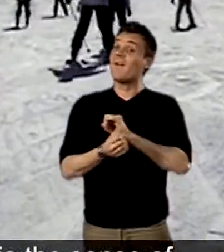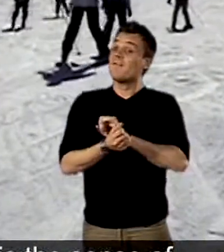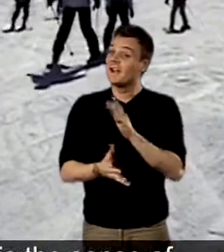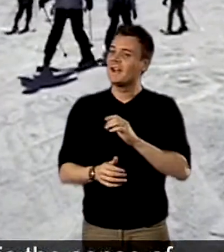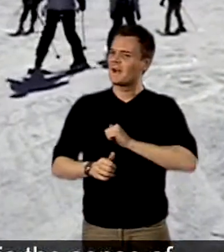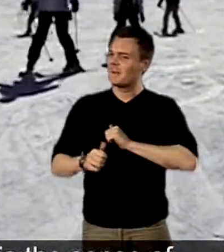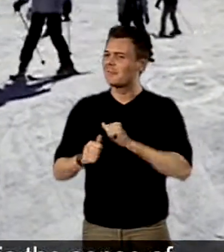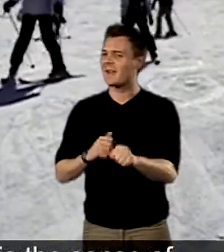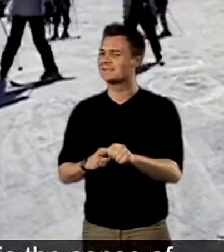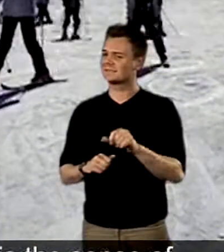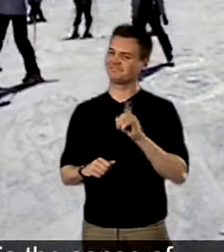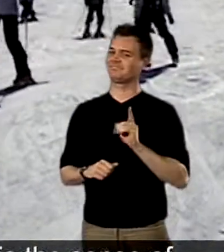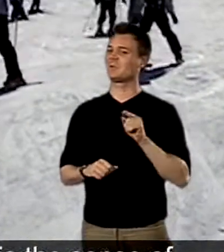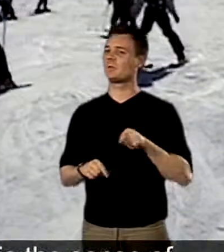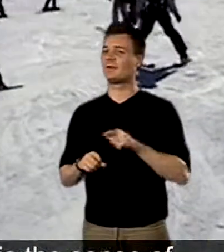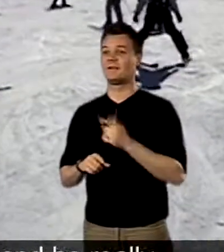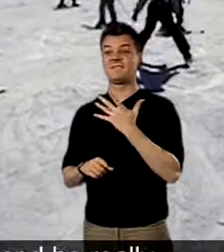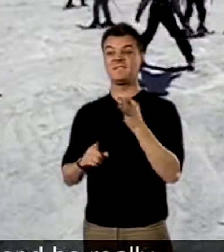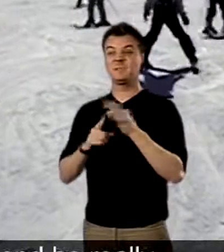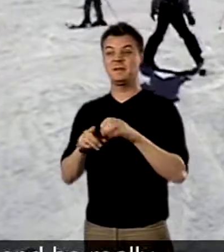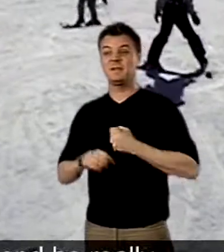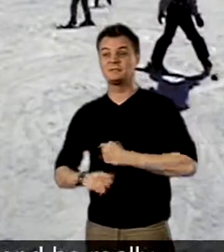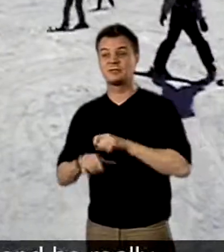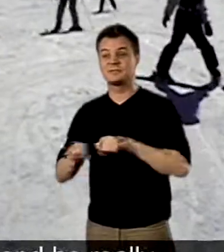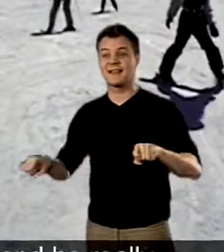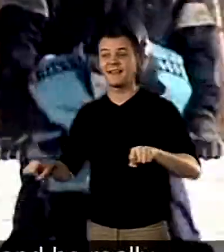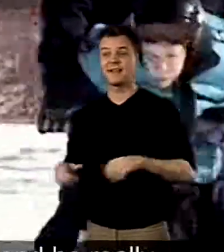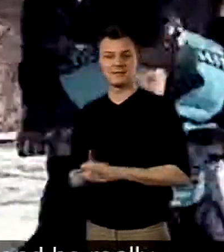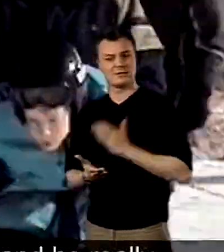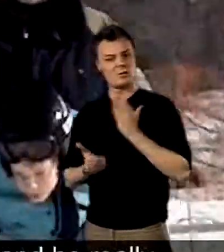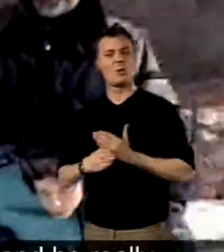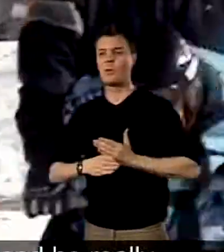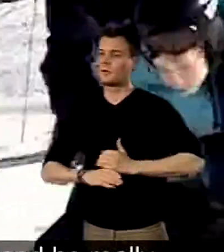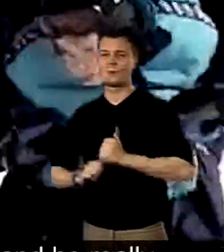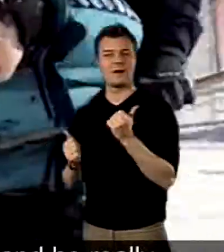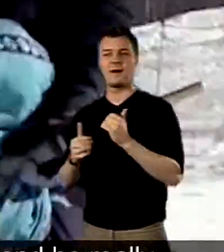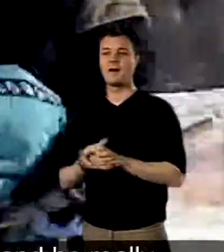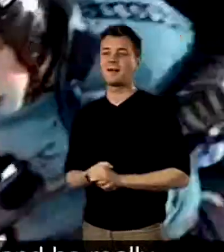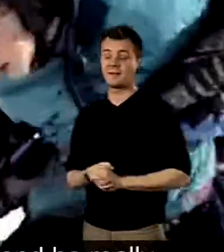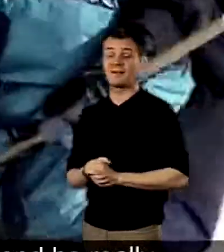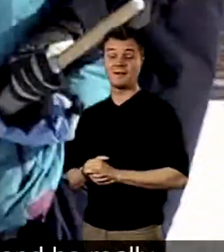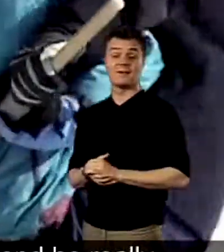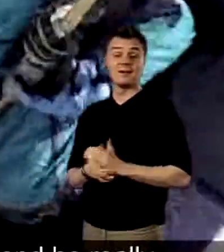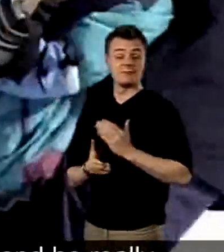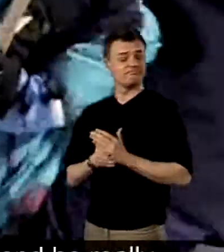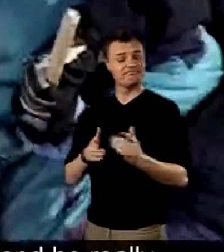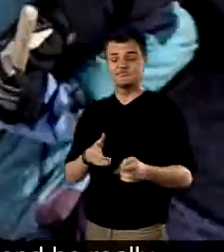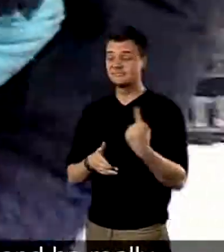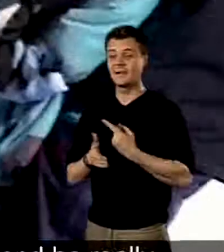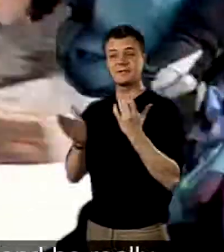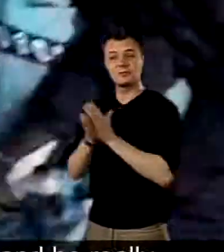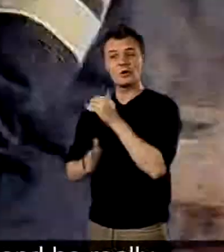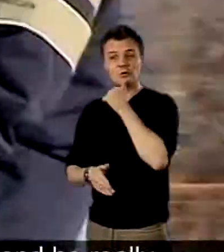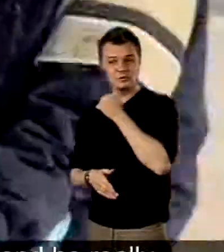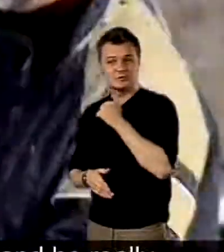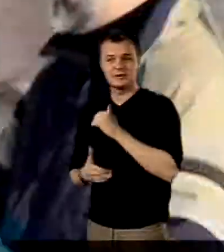wind in his face is a 50p broomstile, and it works a treat, and he really does enjoy using